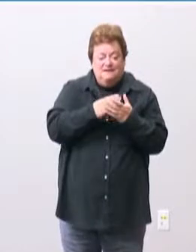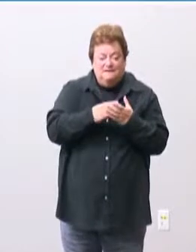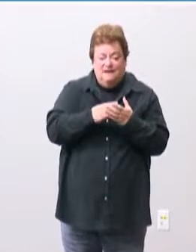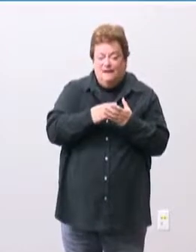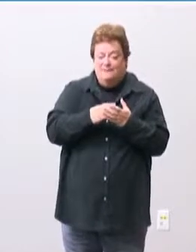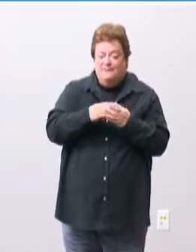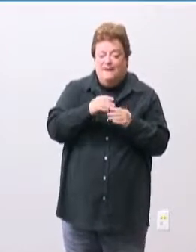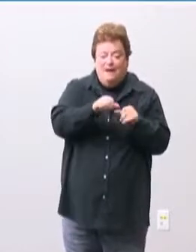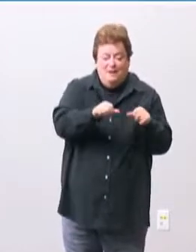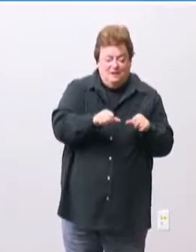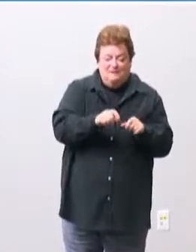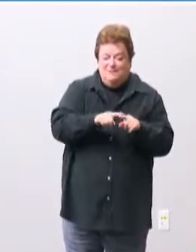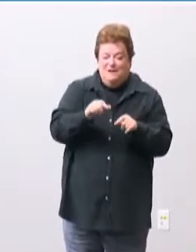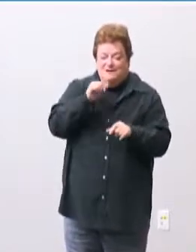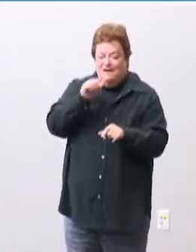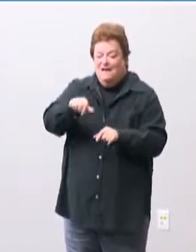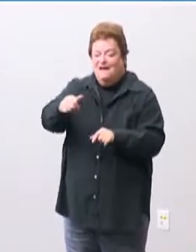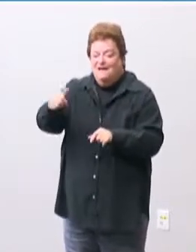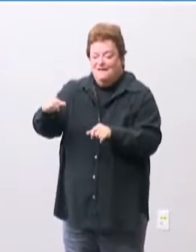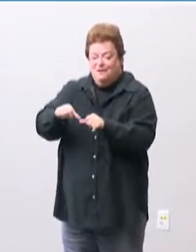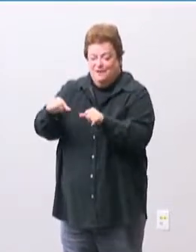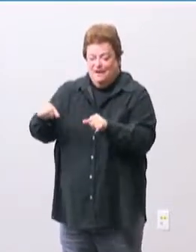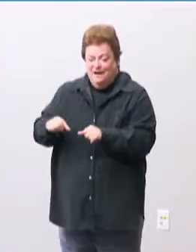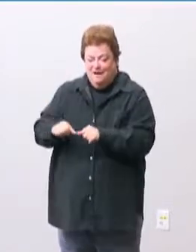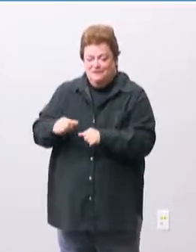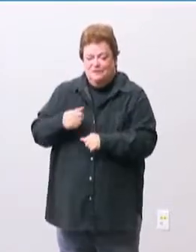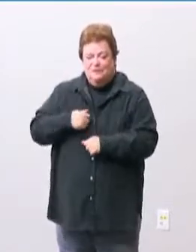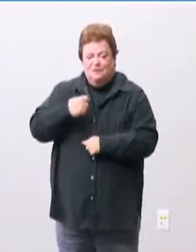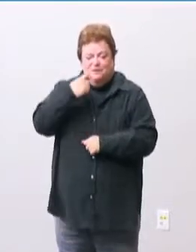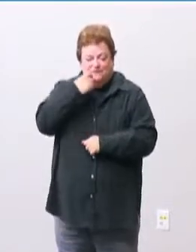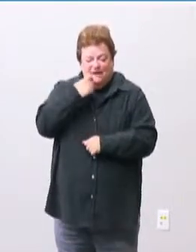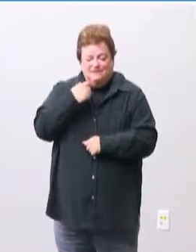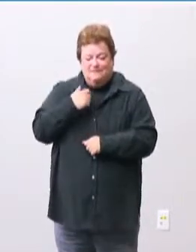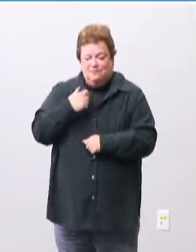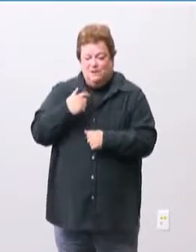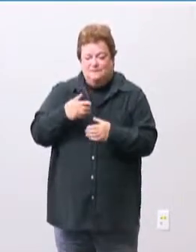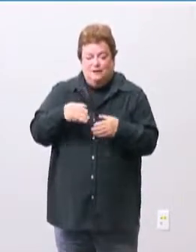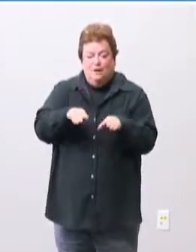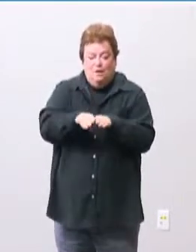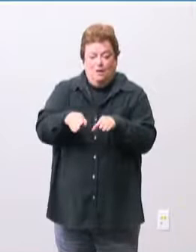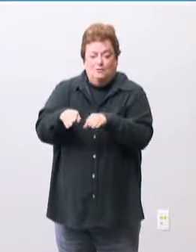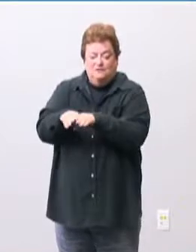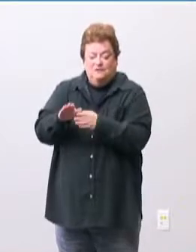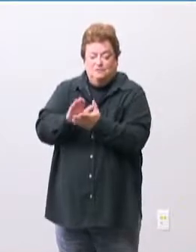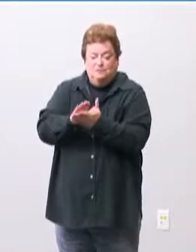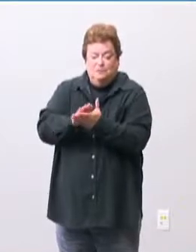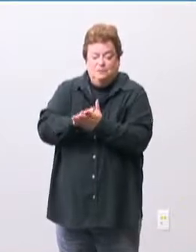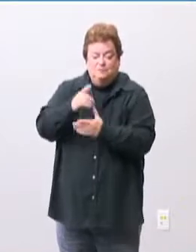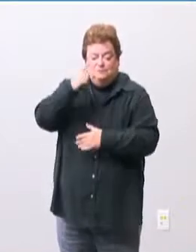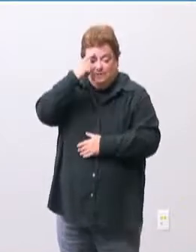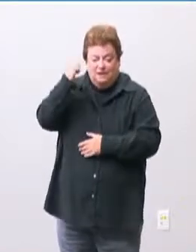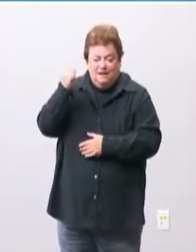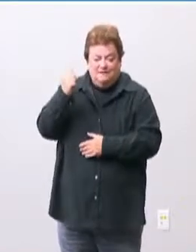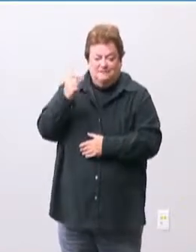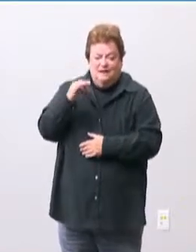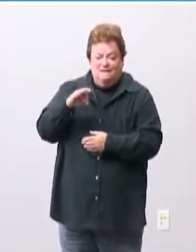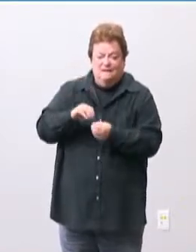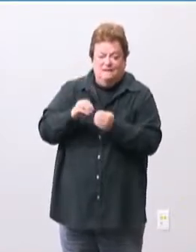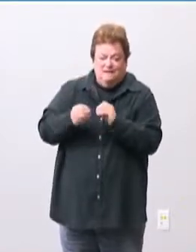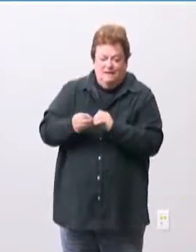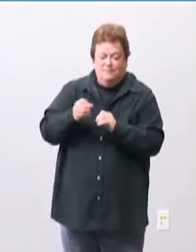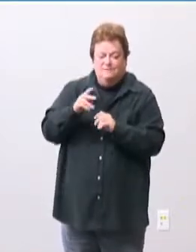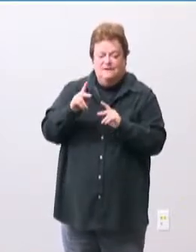not in other areas. And we've had some recent school closings as well across the state just because of the number